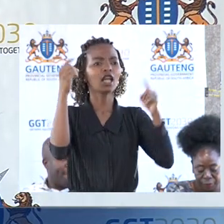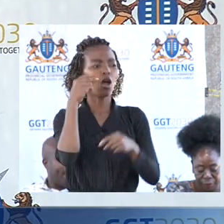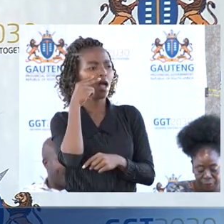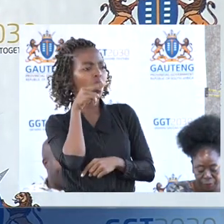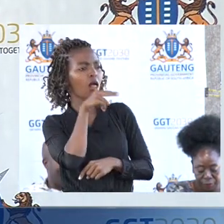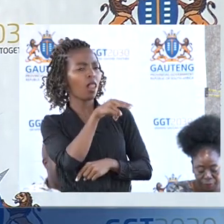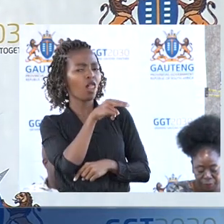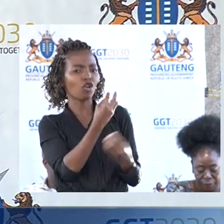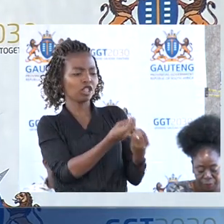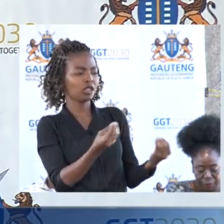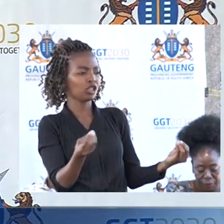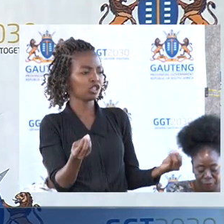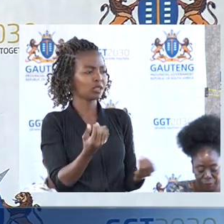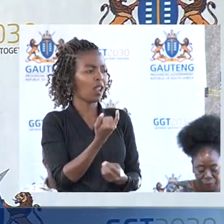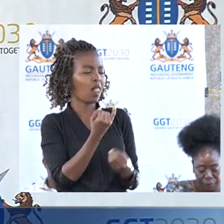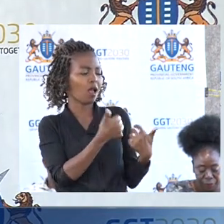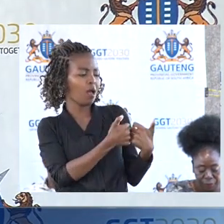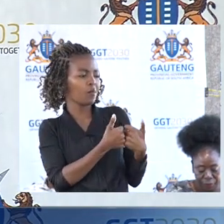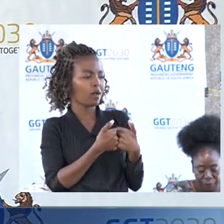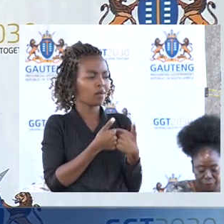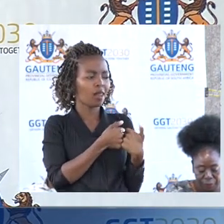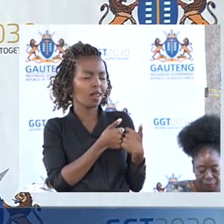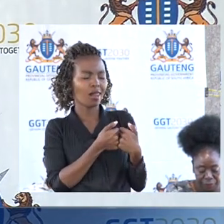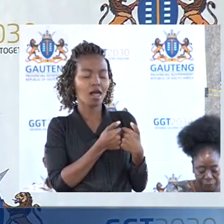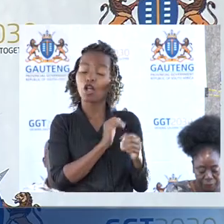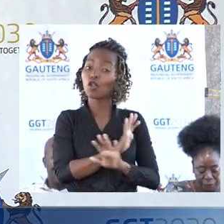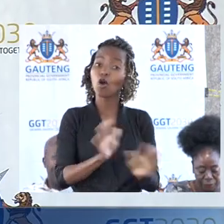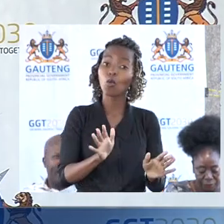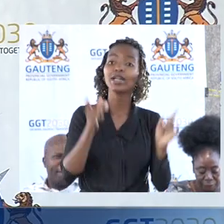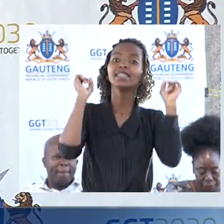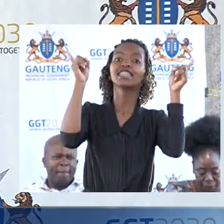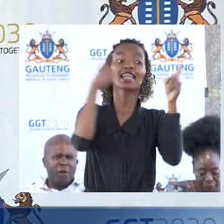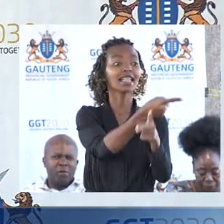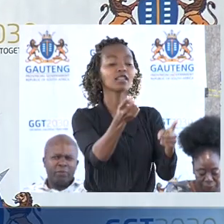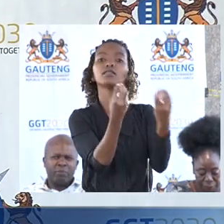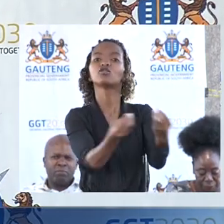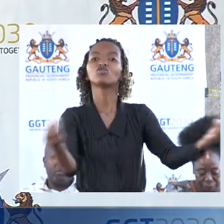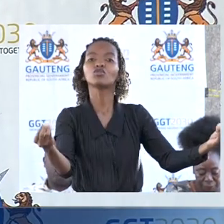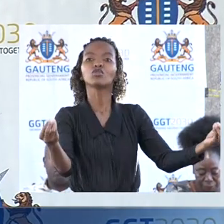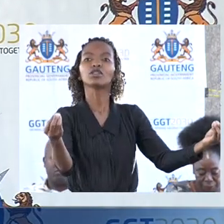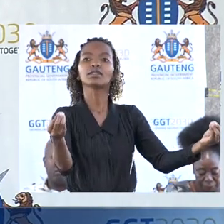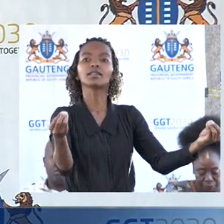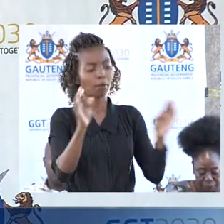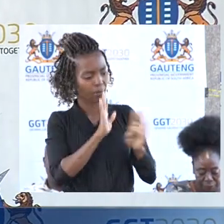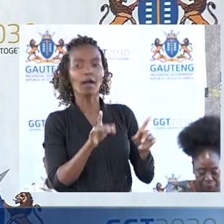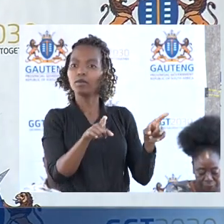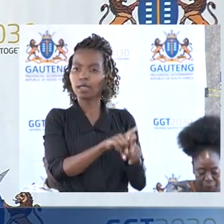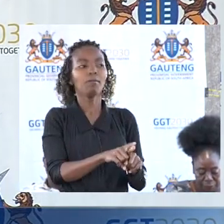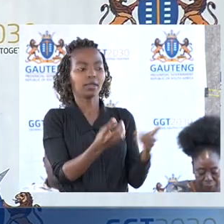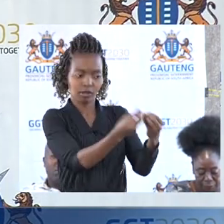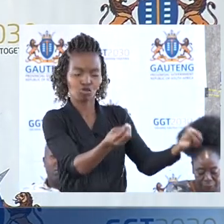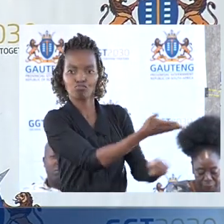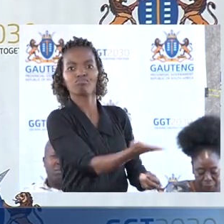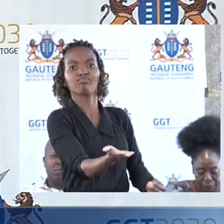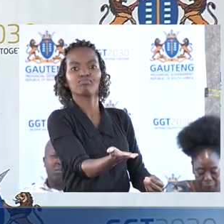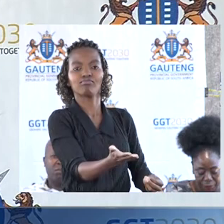our children as if they are boyfriends or girlfriends. Teachers, these are learners. Treat them as learners in that